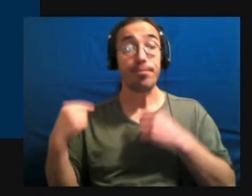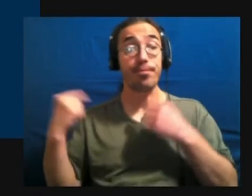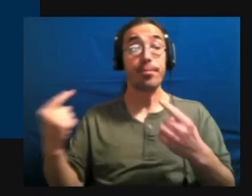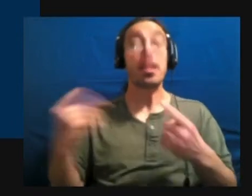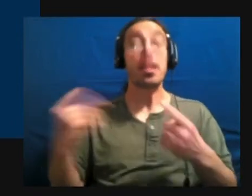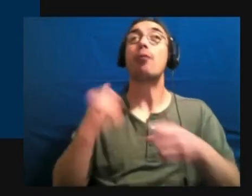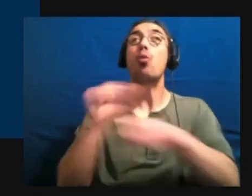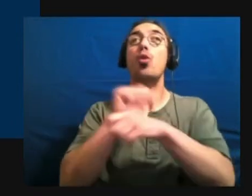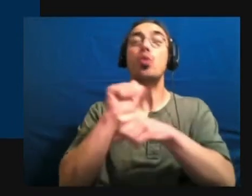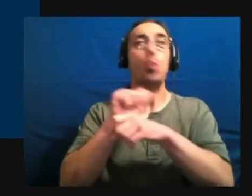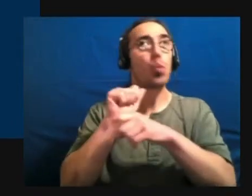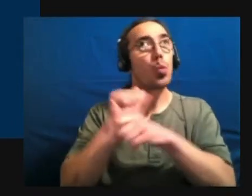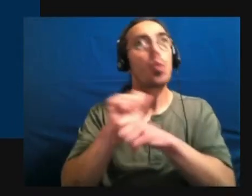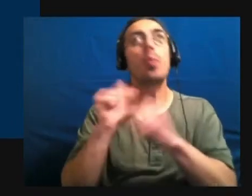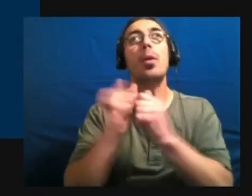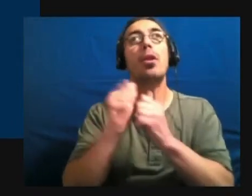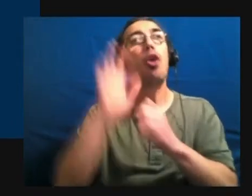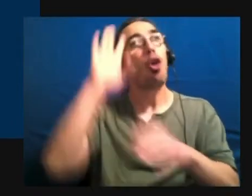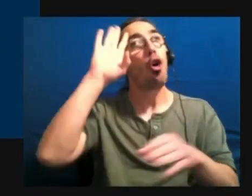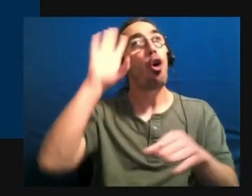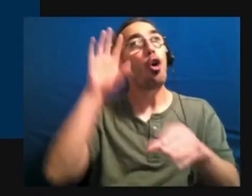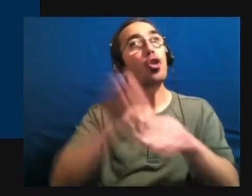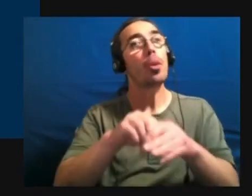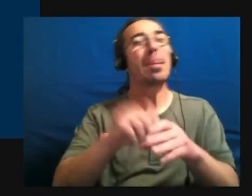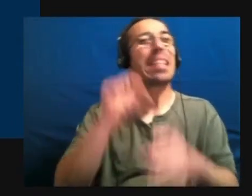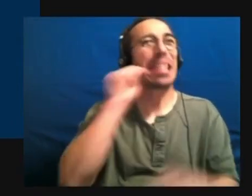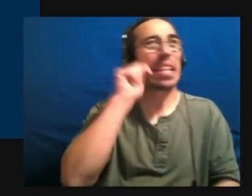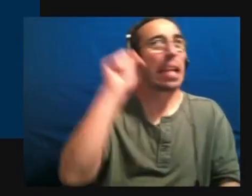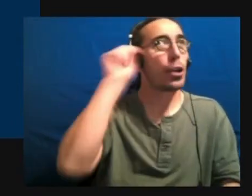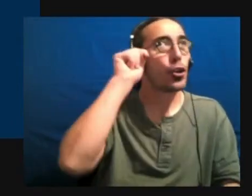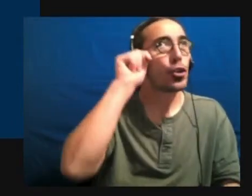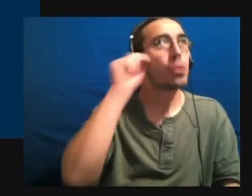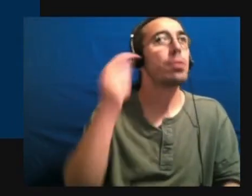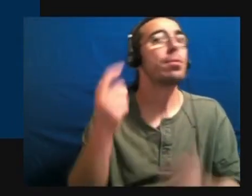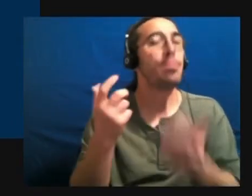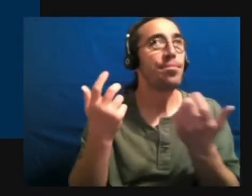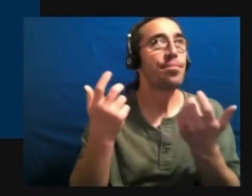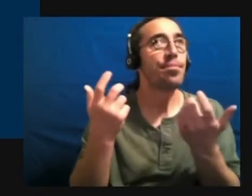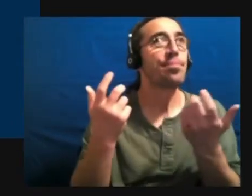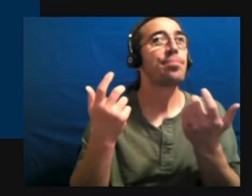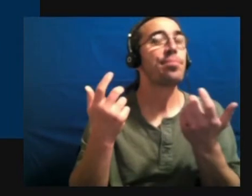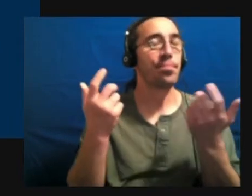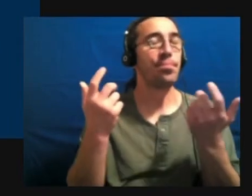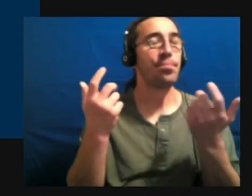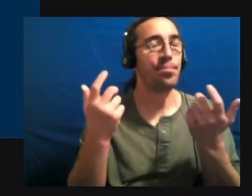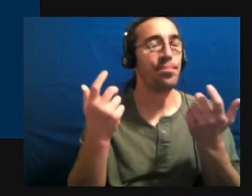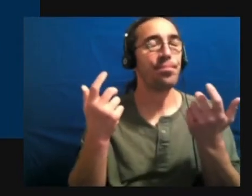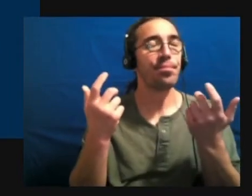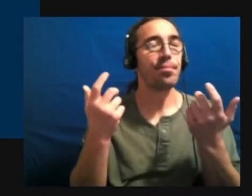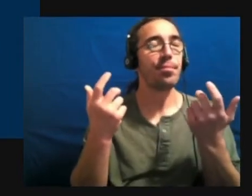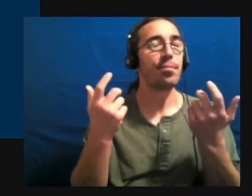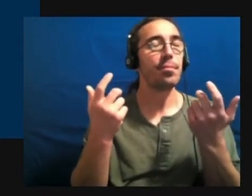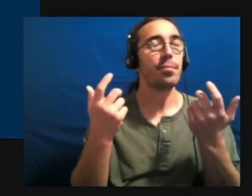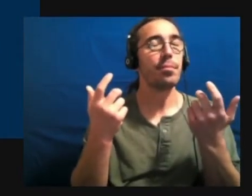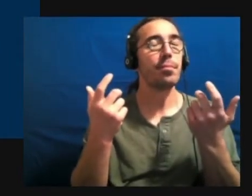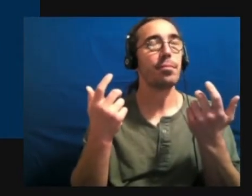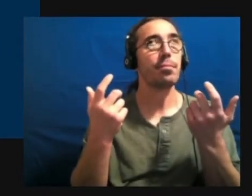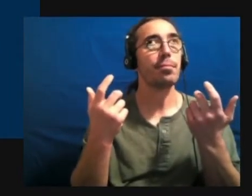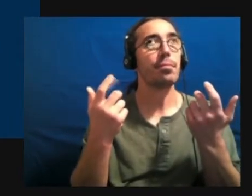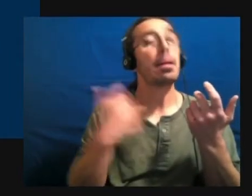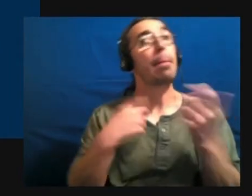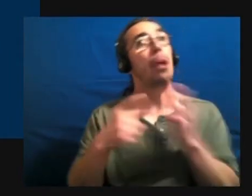kids or teens, mostly adolescents, that I actually began to